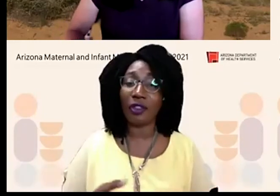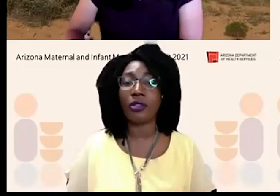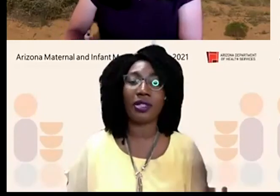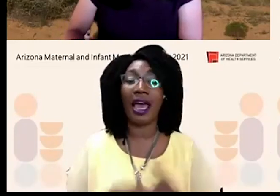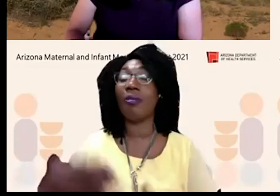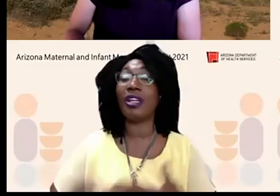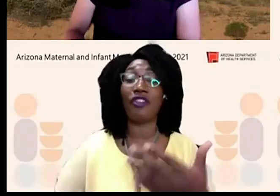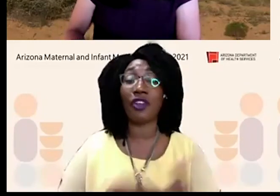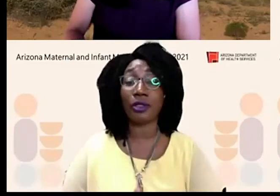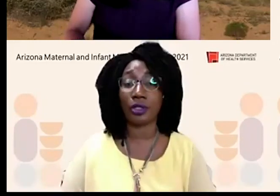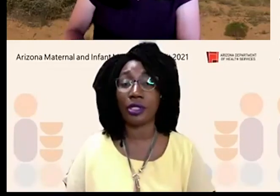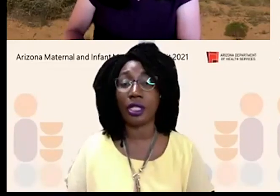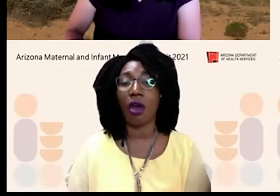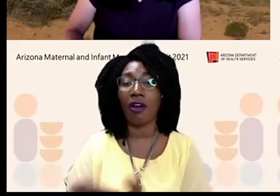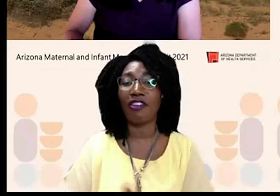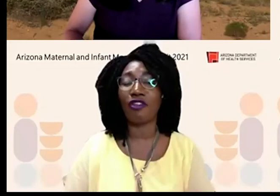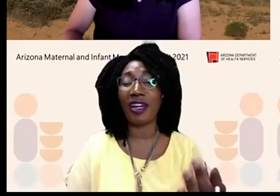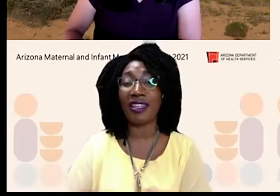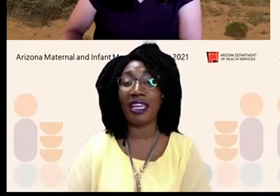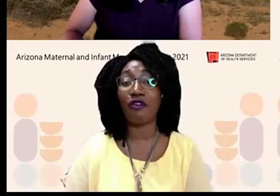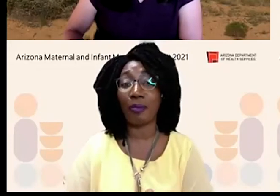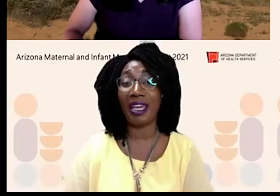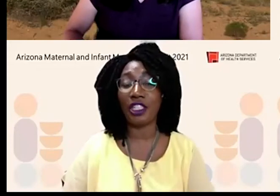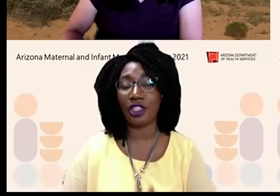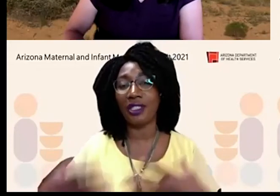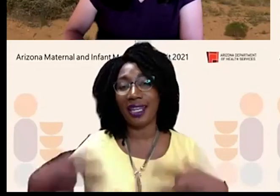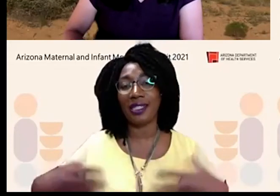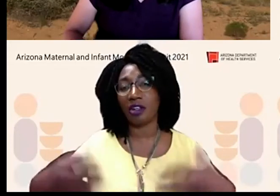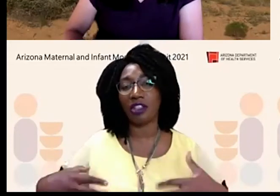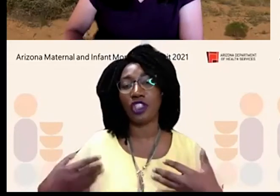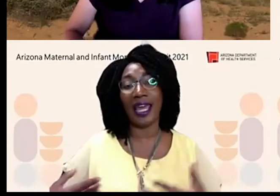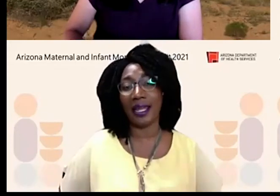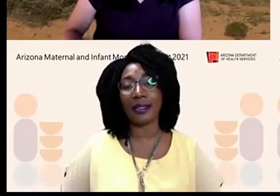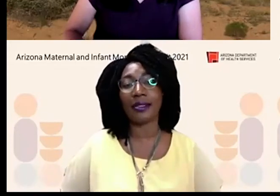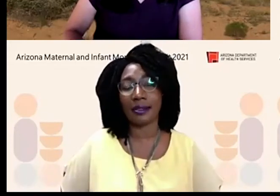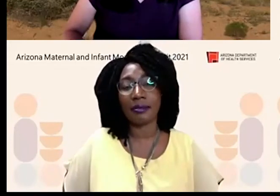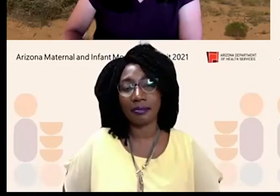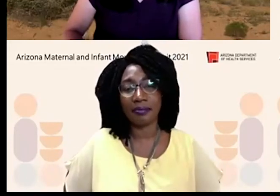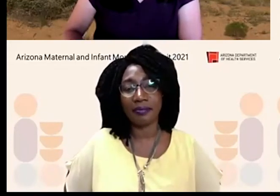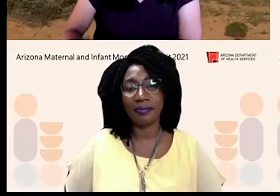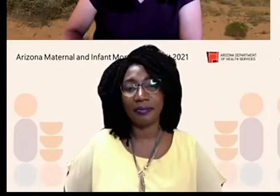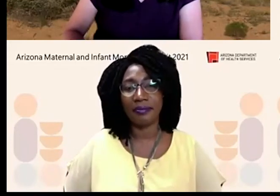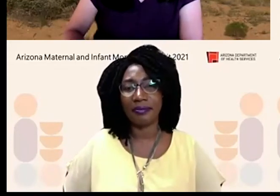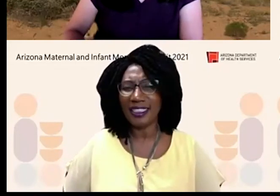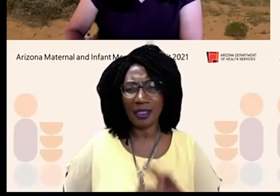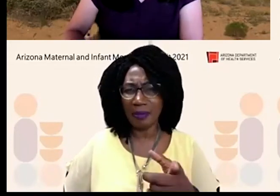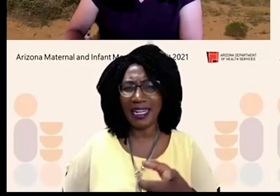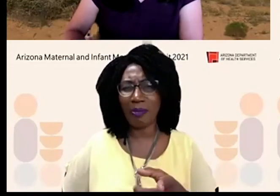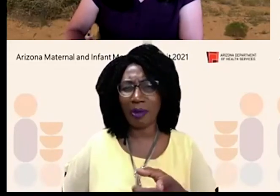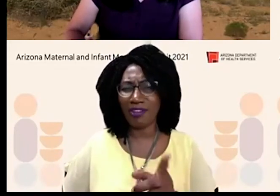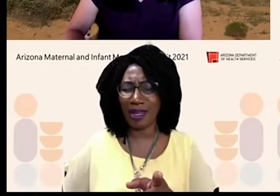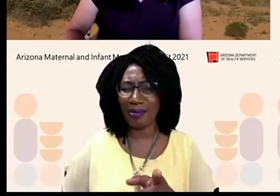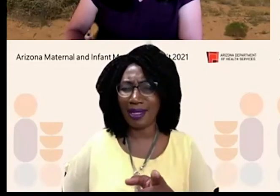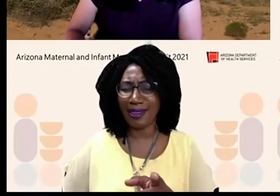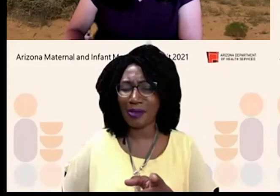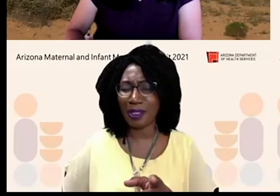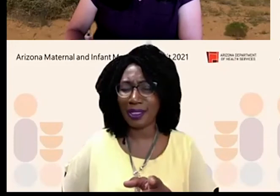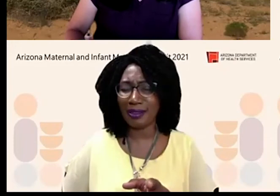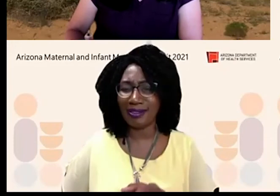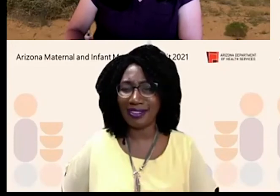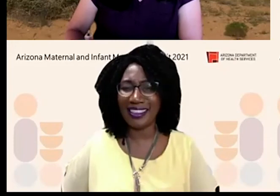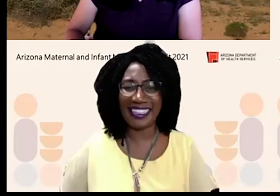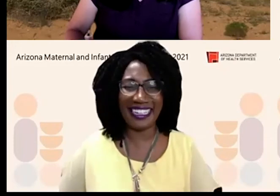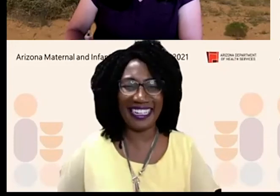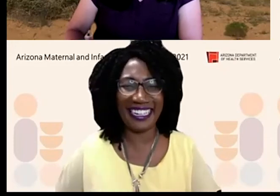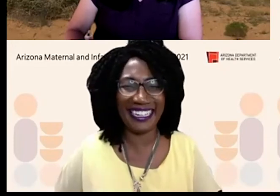what filters and how many filters are in front of the information that is our genetics. I just made that up on the fly, but I think it's